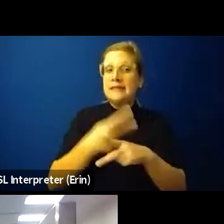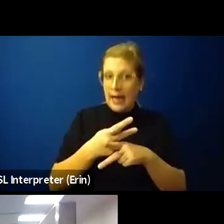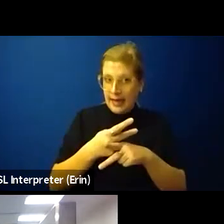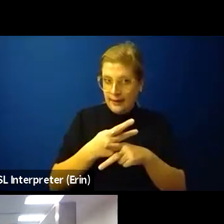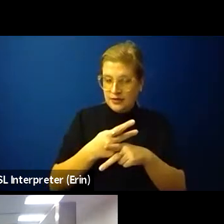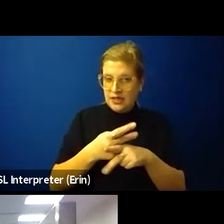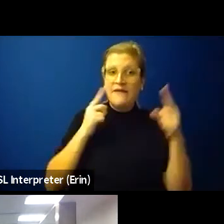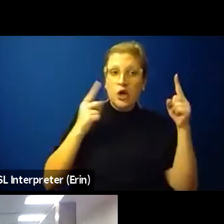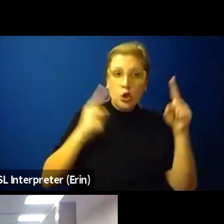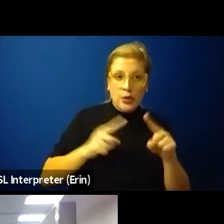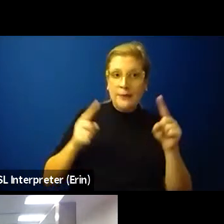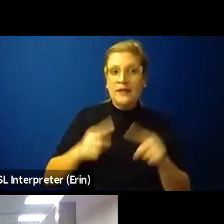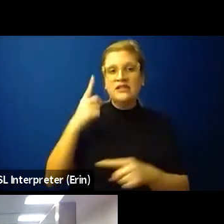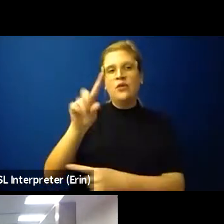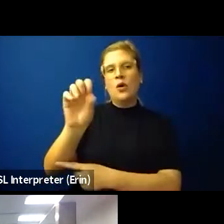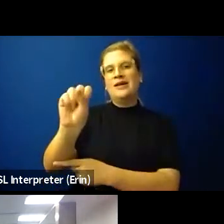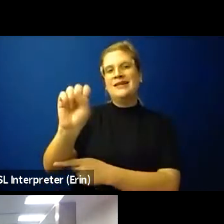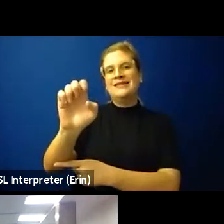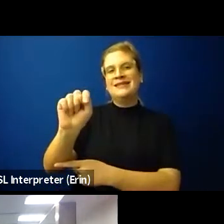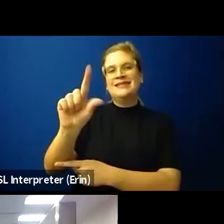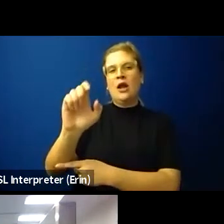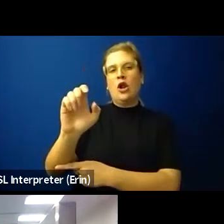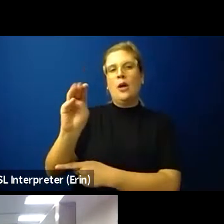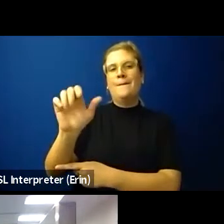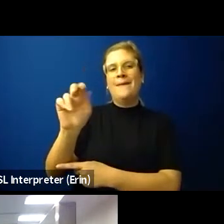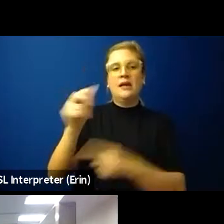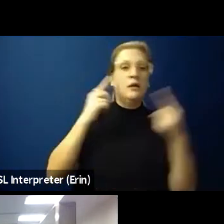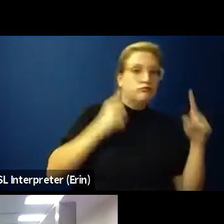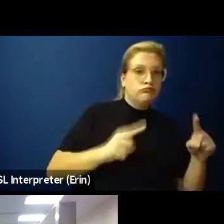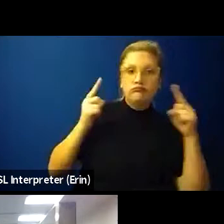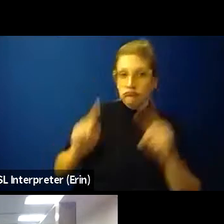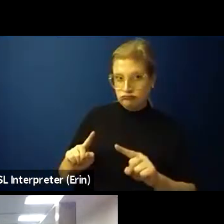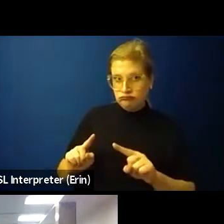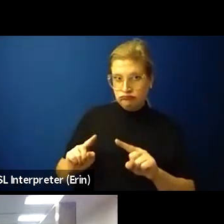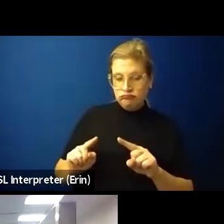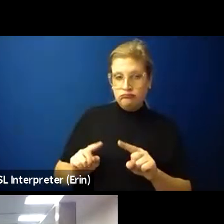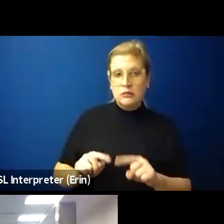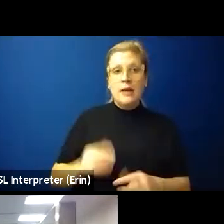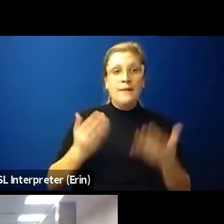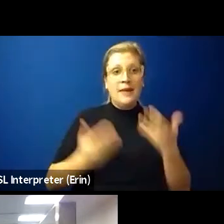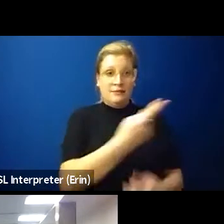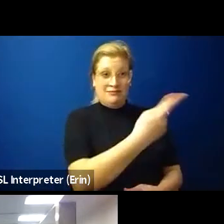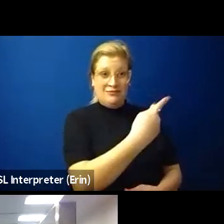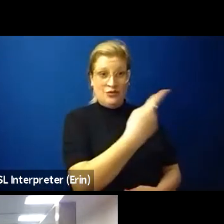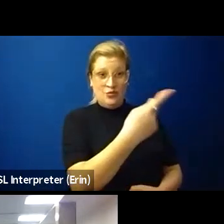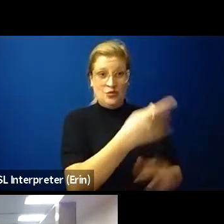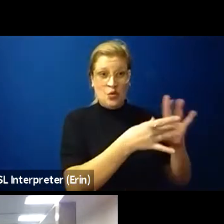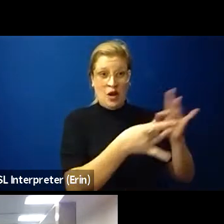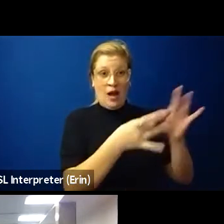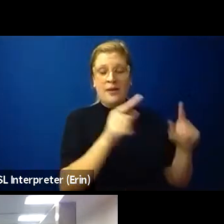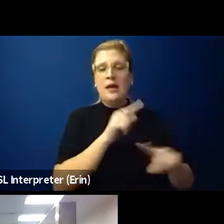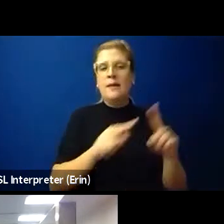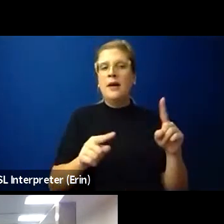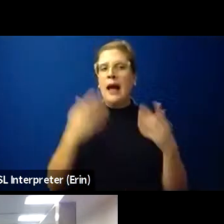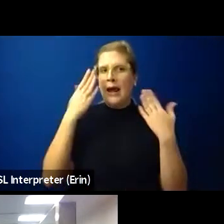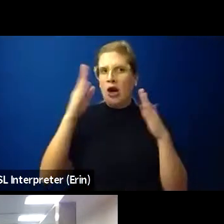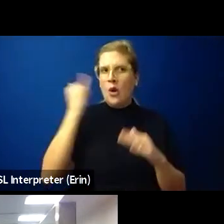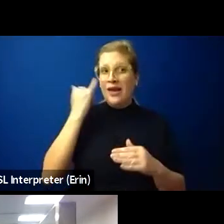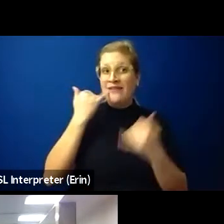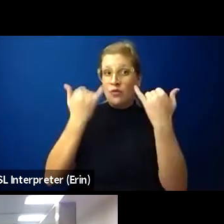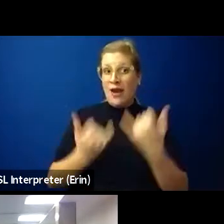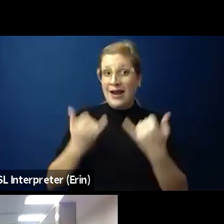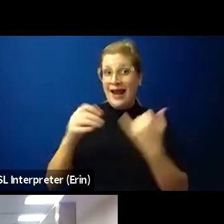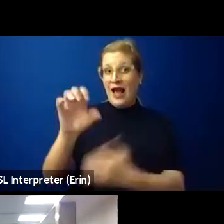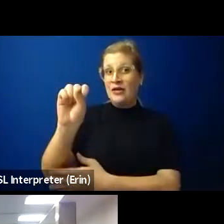agreement. And I'm not sure, and Commissioner Moore, you could probably speak to this, whether or not there's currently a settlement agreement